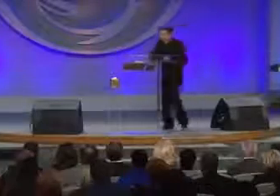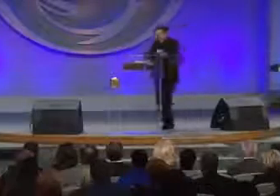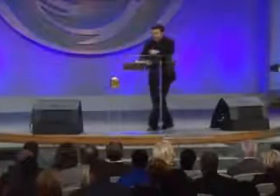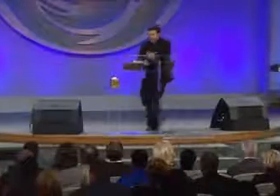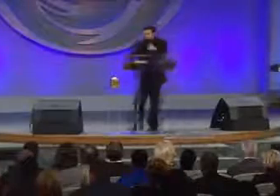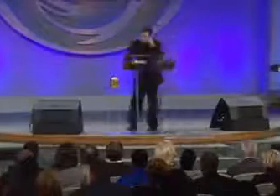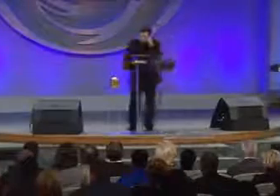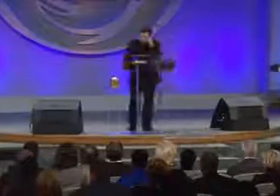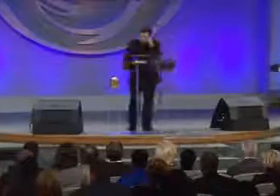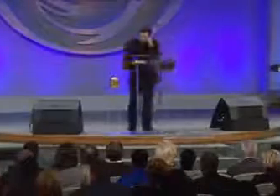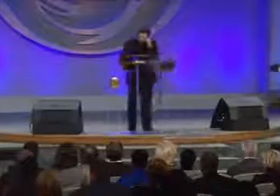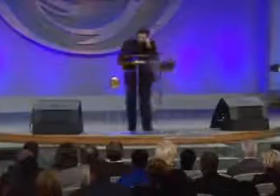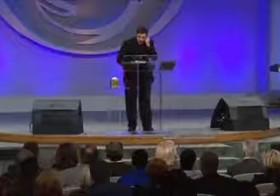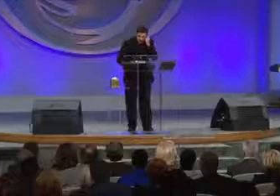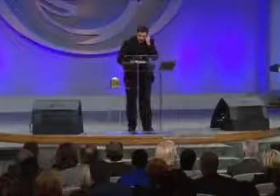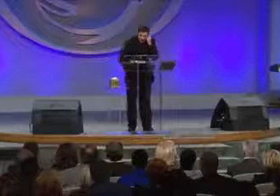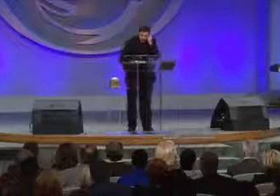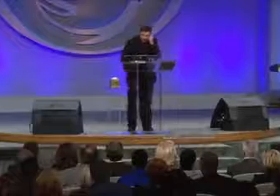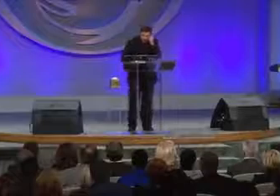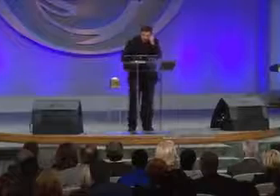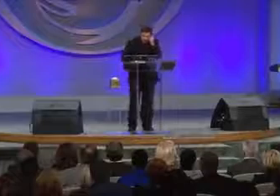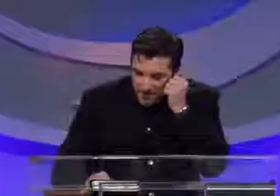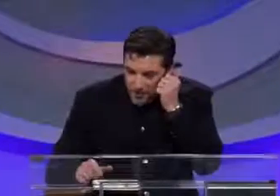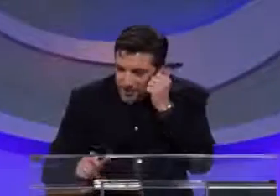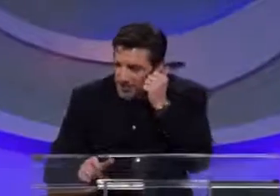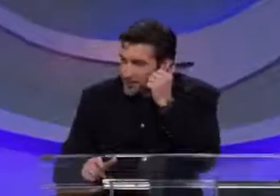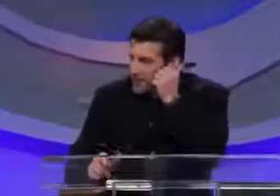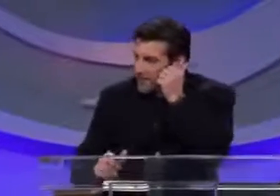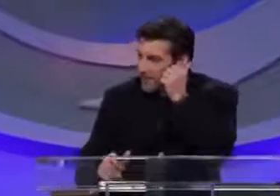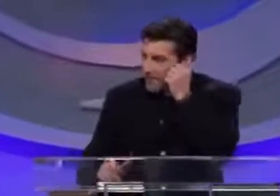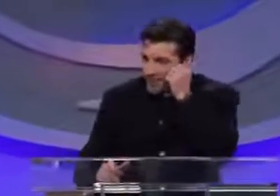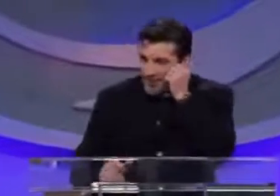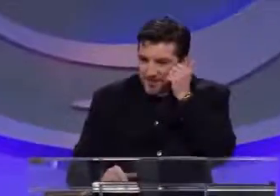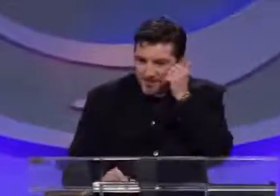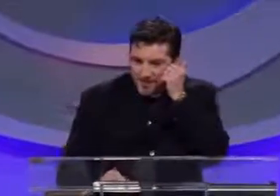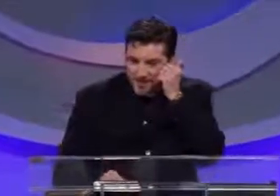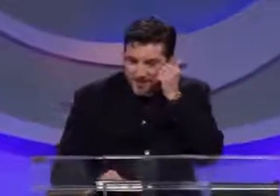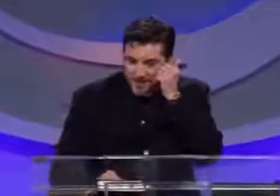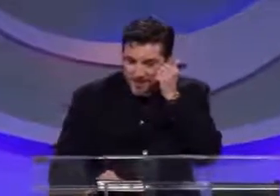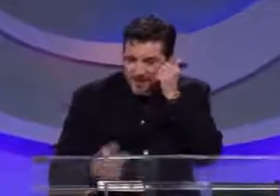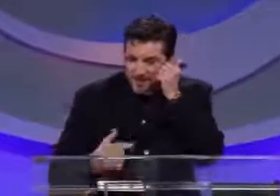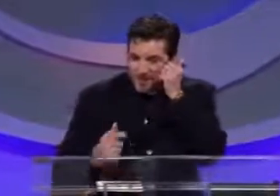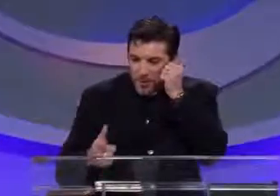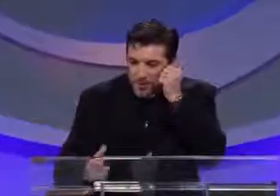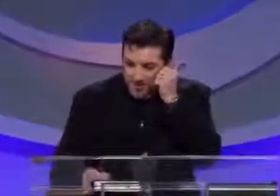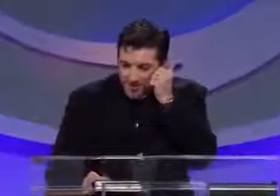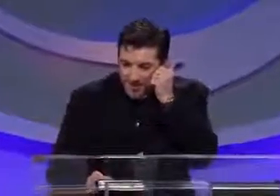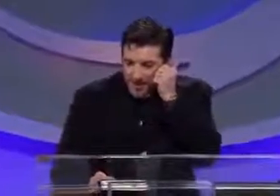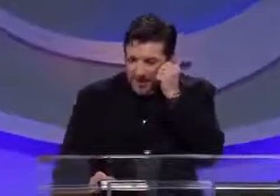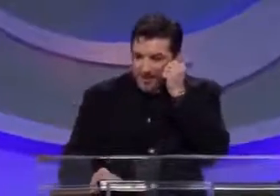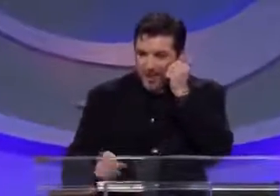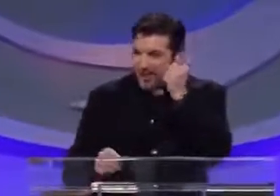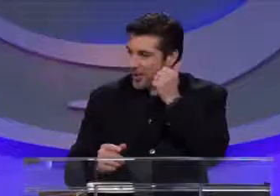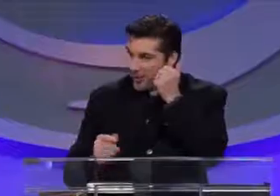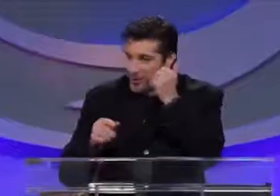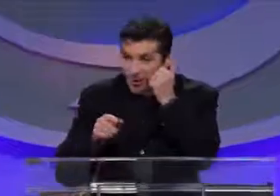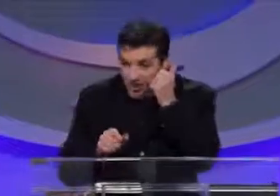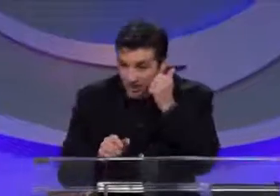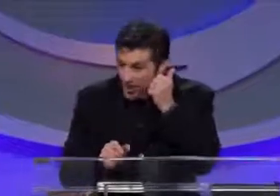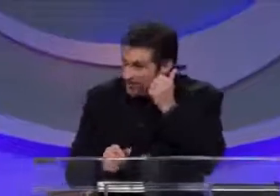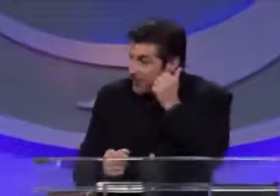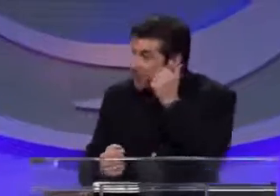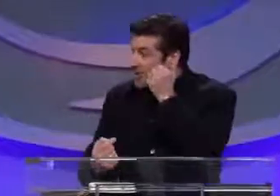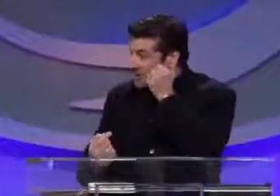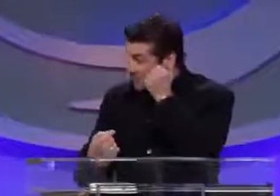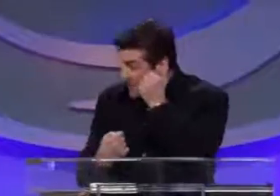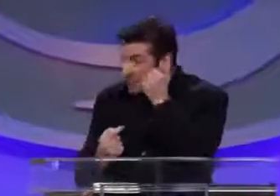come back. He said, Bishop Tony? He said, yes. He said, 14th's good for me. I'm free. He said to me, what time? I said, you're